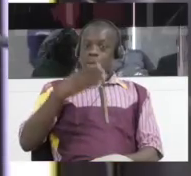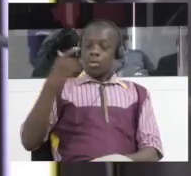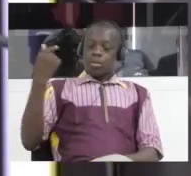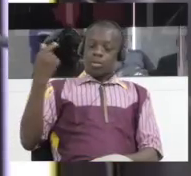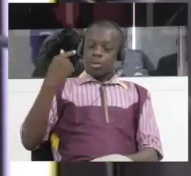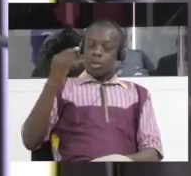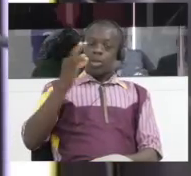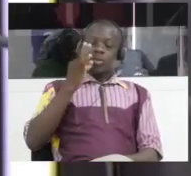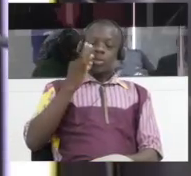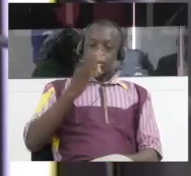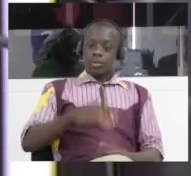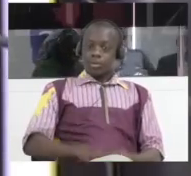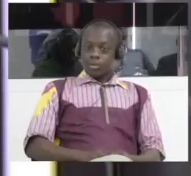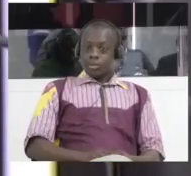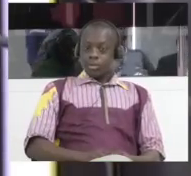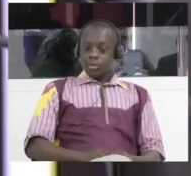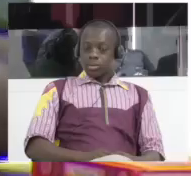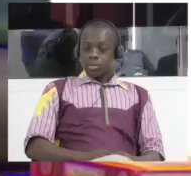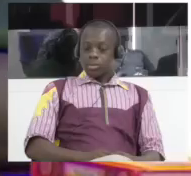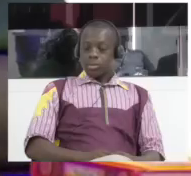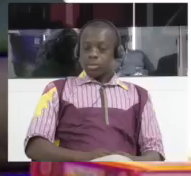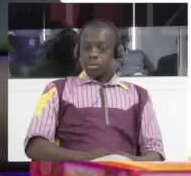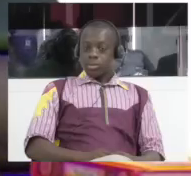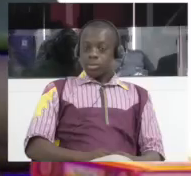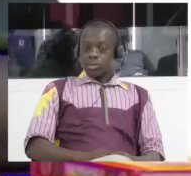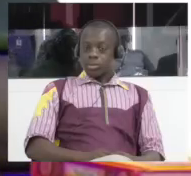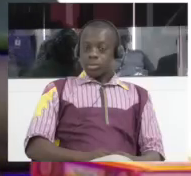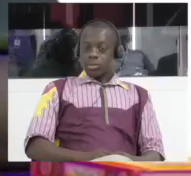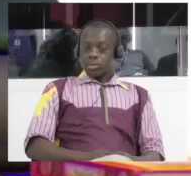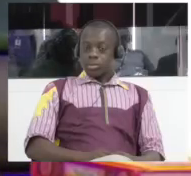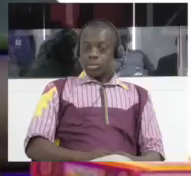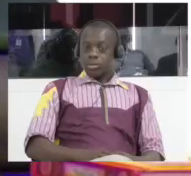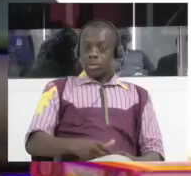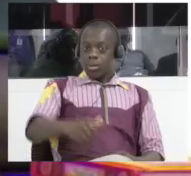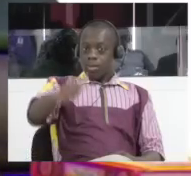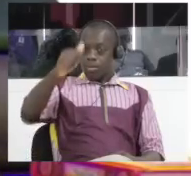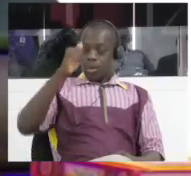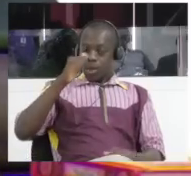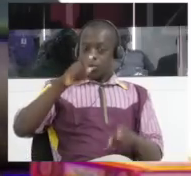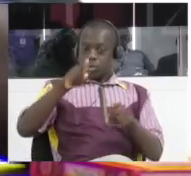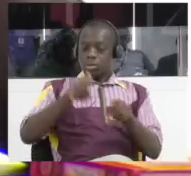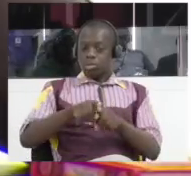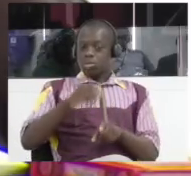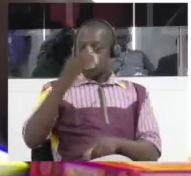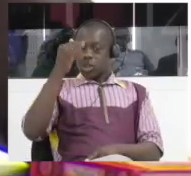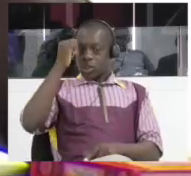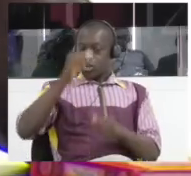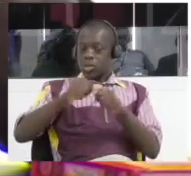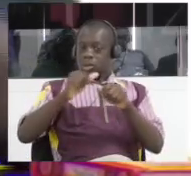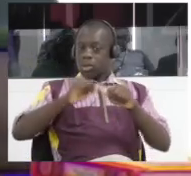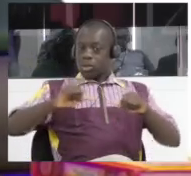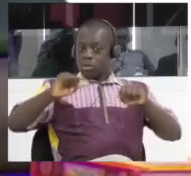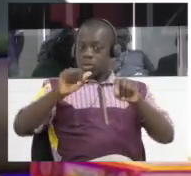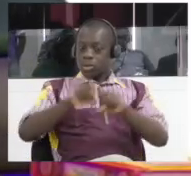Did he come back to you at all? Yes, certainly, if I can remember very well, around midnight on